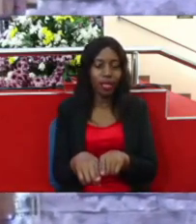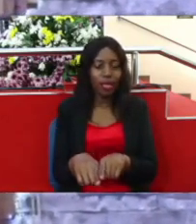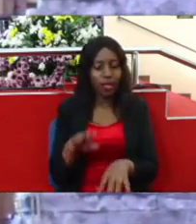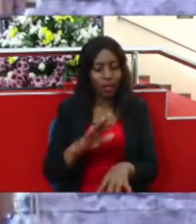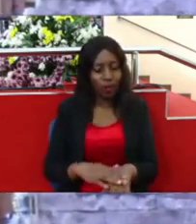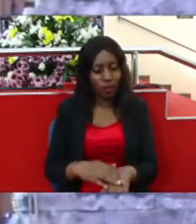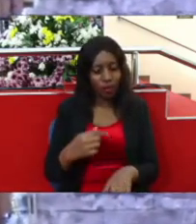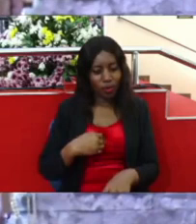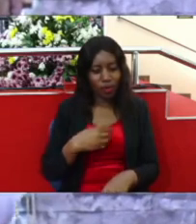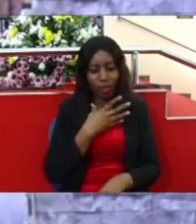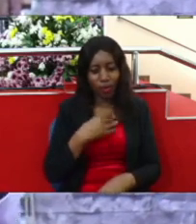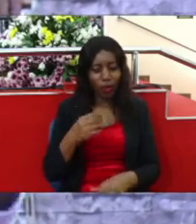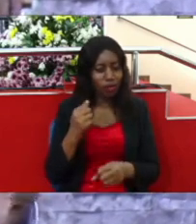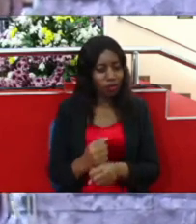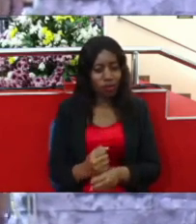doing.